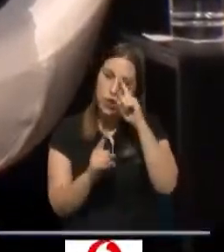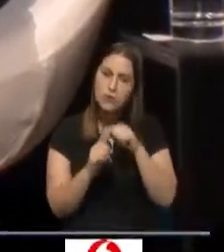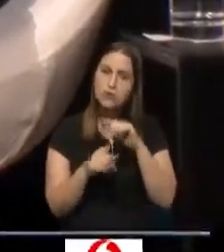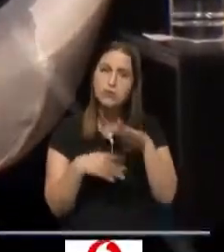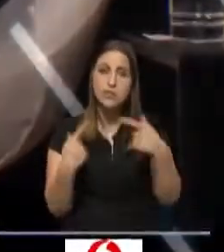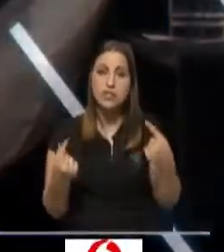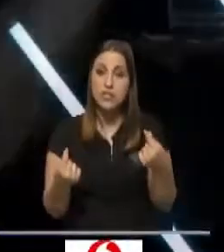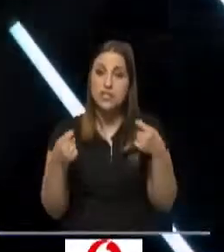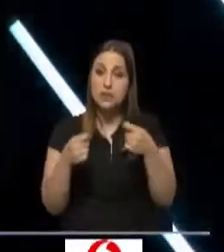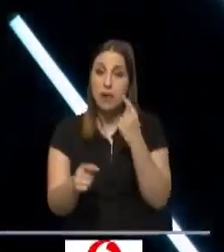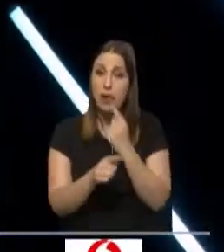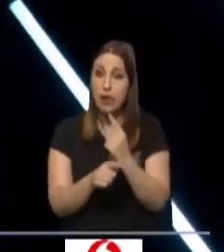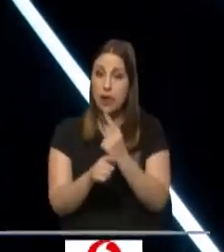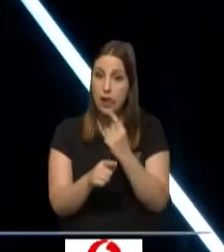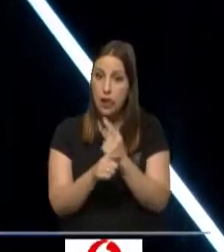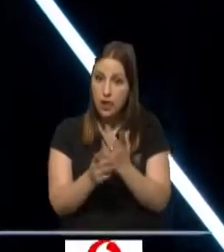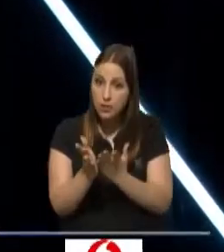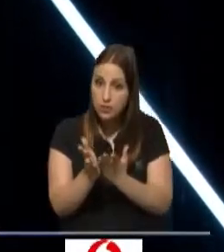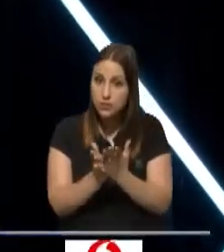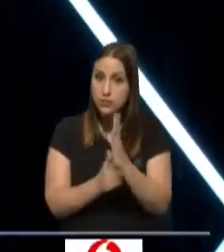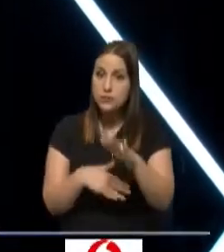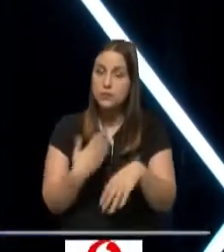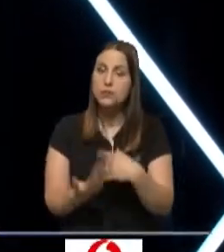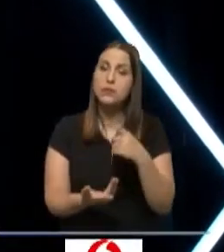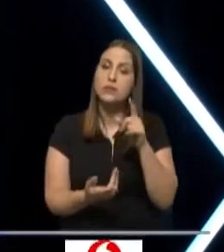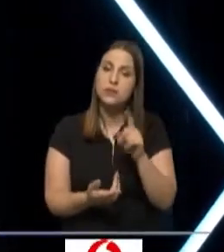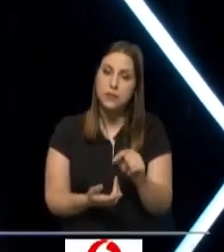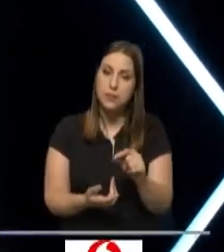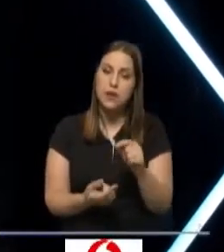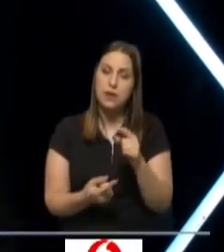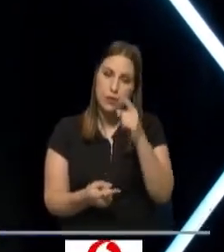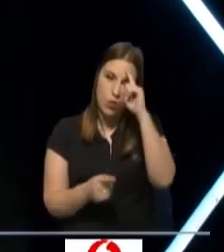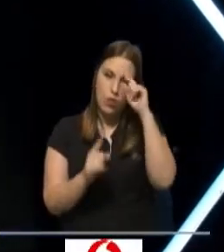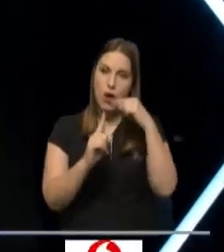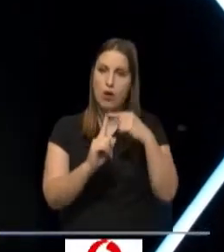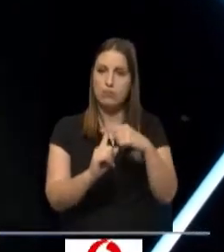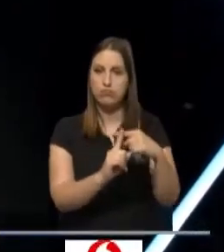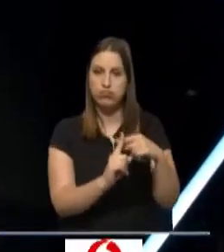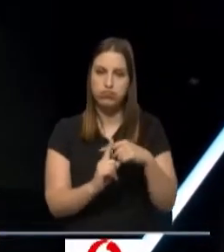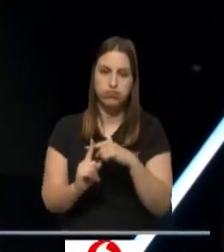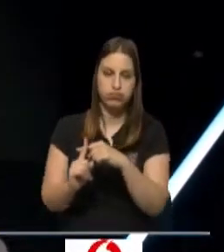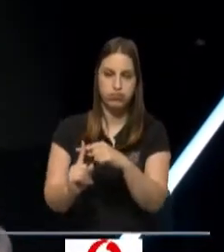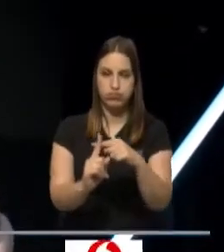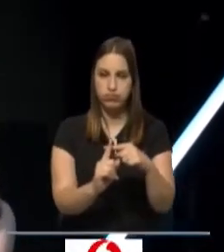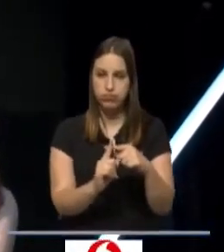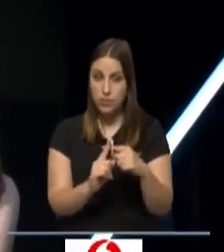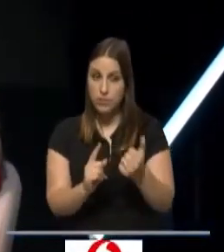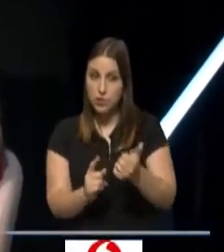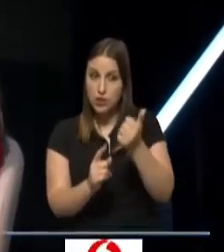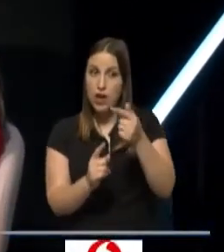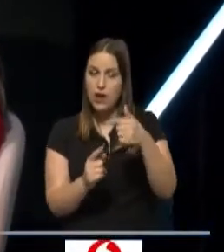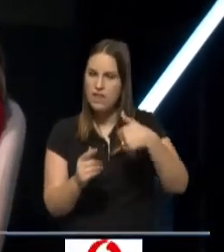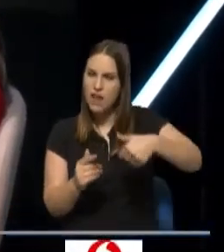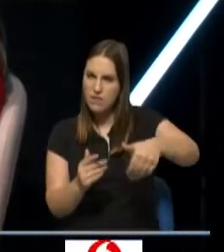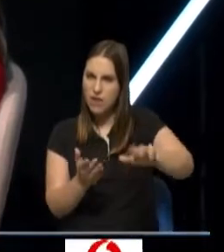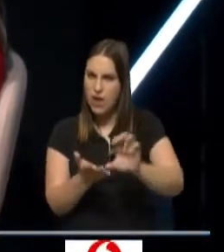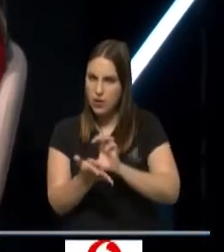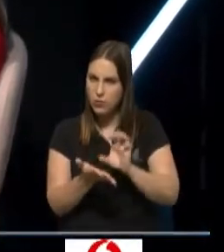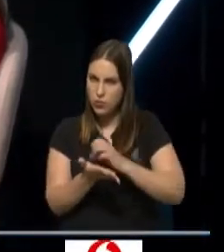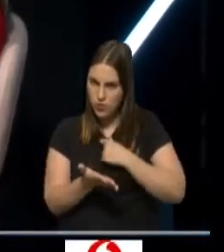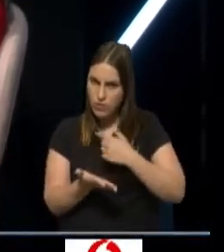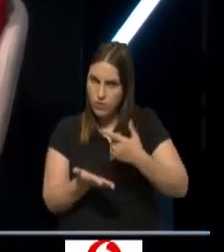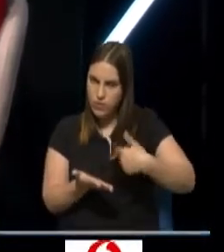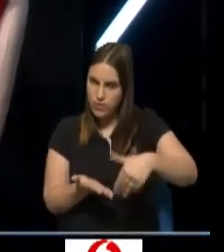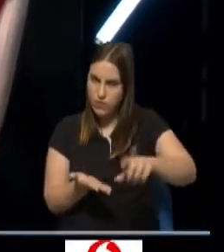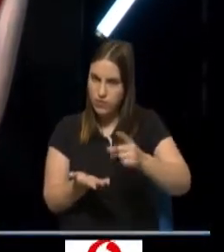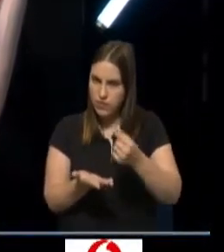to guarantee that their investments have some return and to make them be optimistic as to things that will